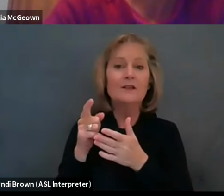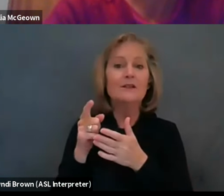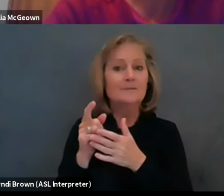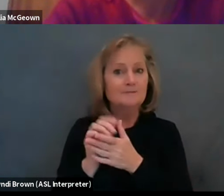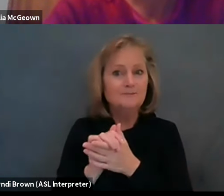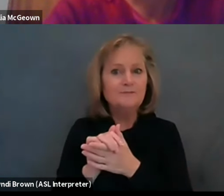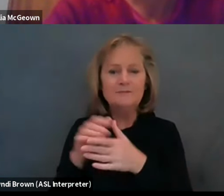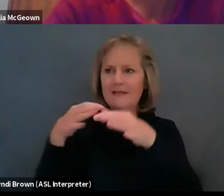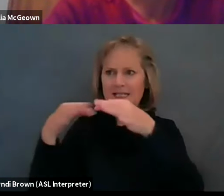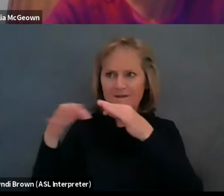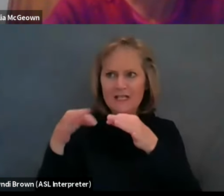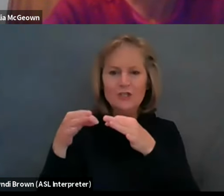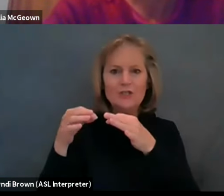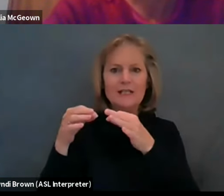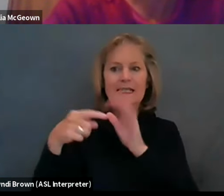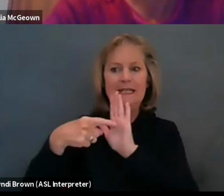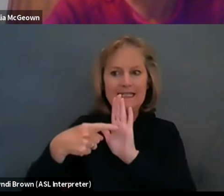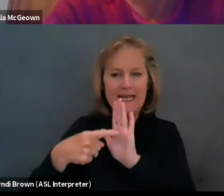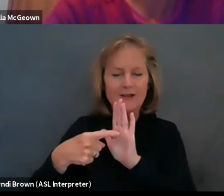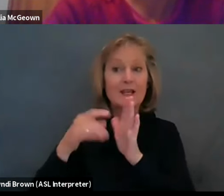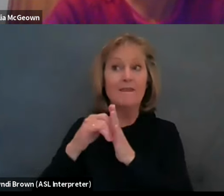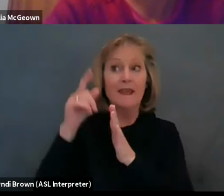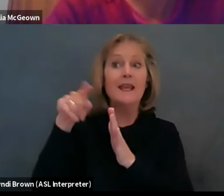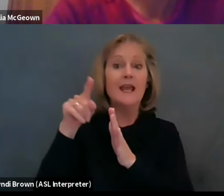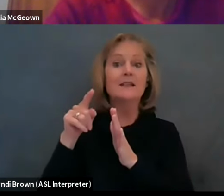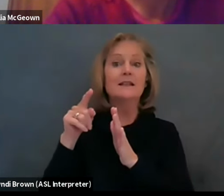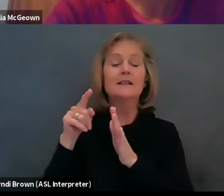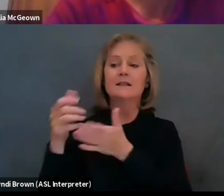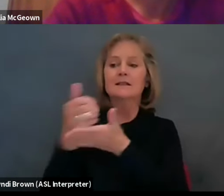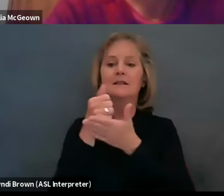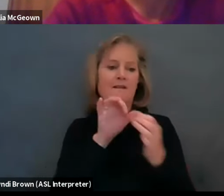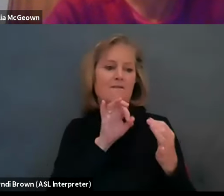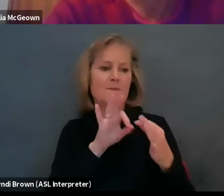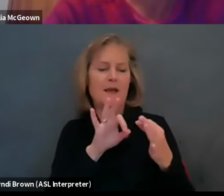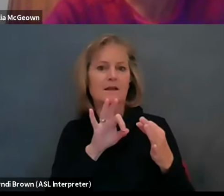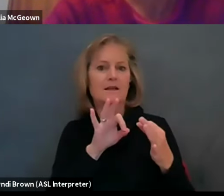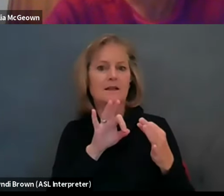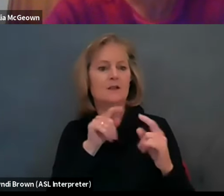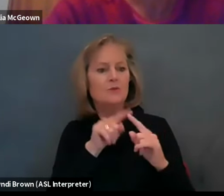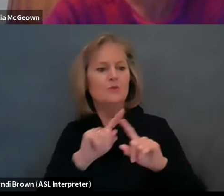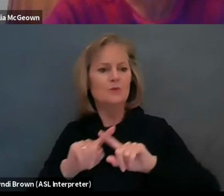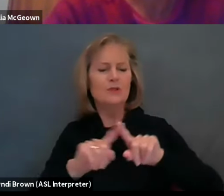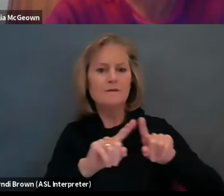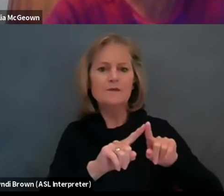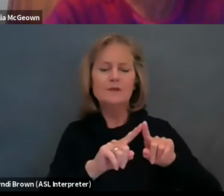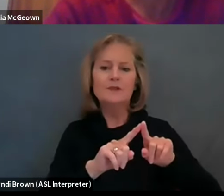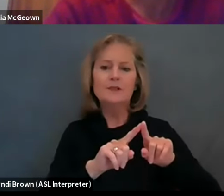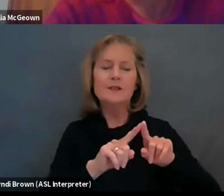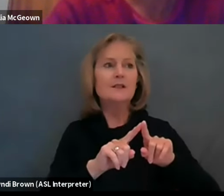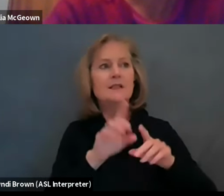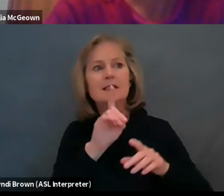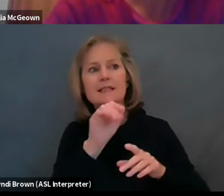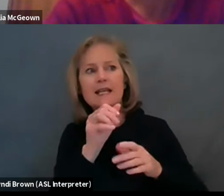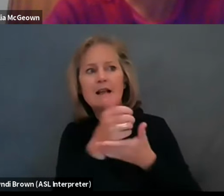the definitions, indicators, so that they can give feedback to different data